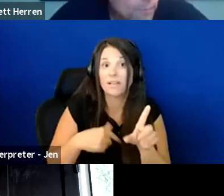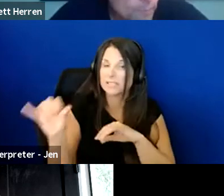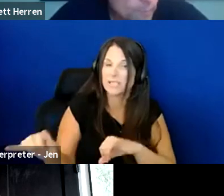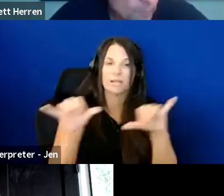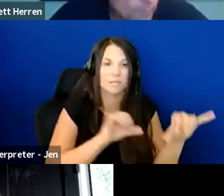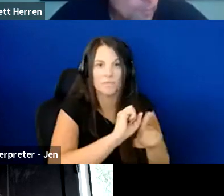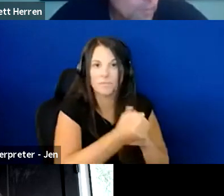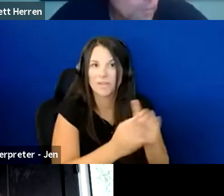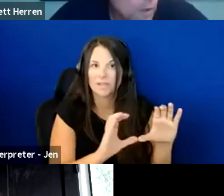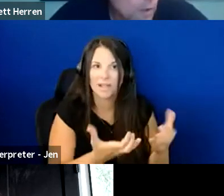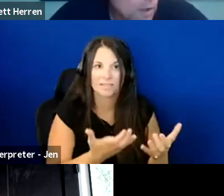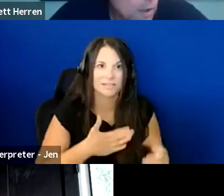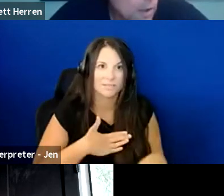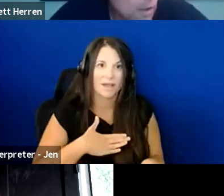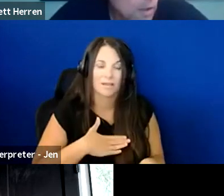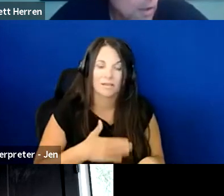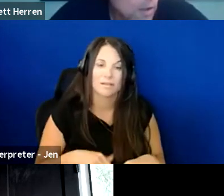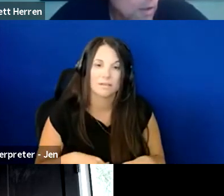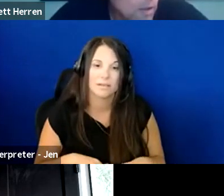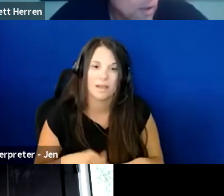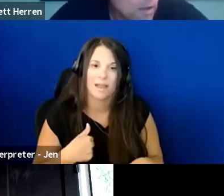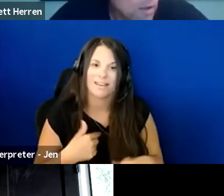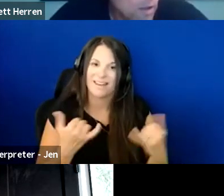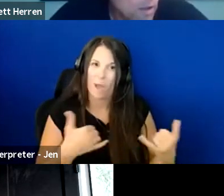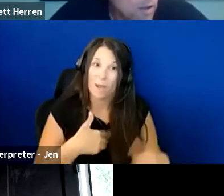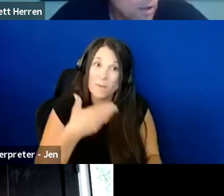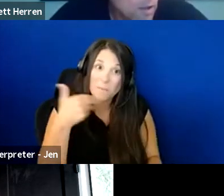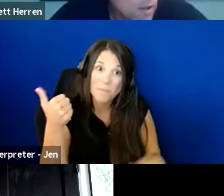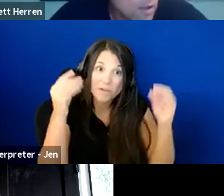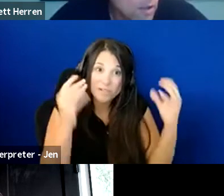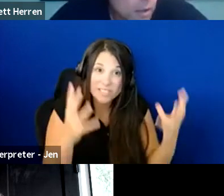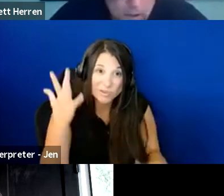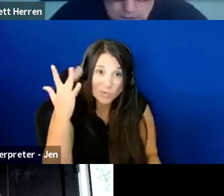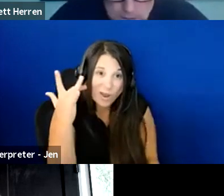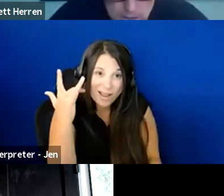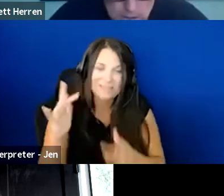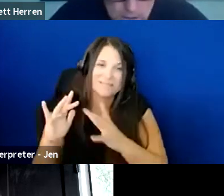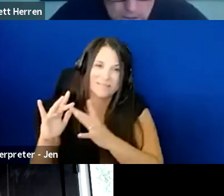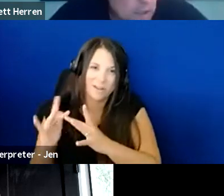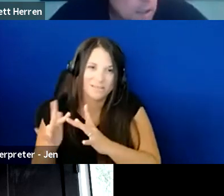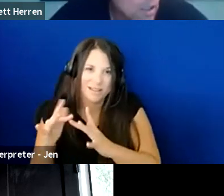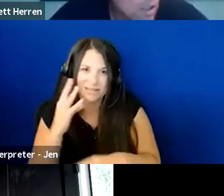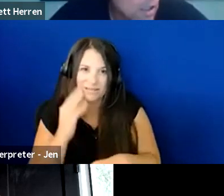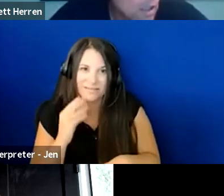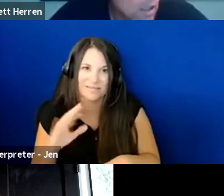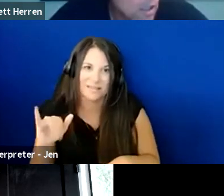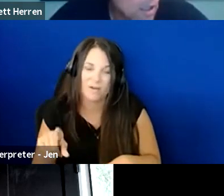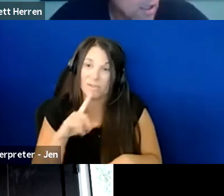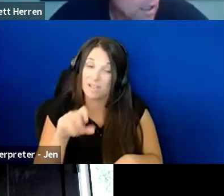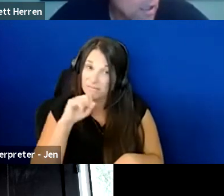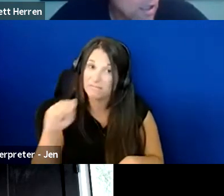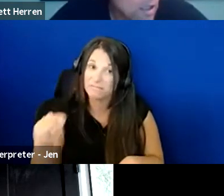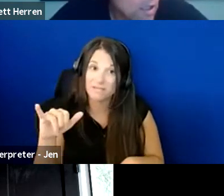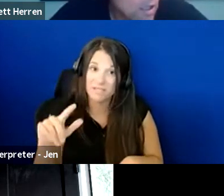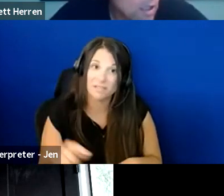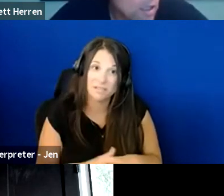think that I'm a better teacher for teaching online. And I really have loved the online thing because